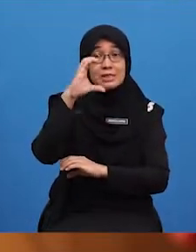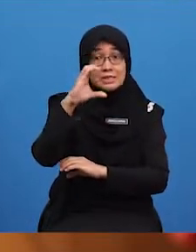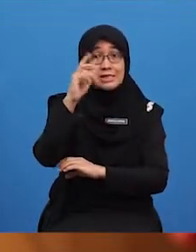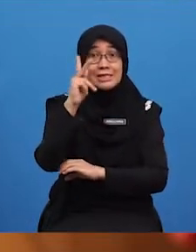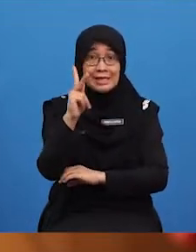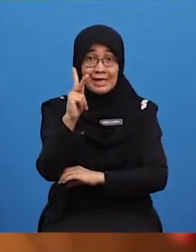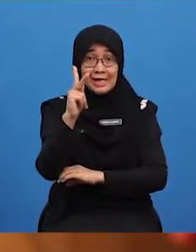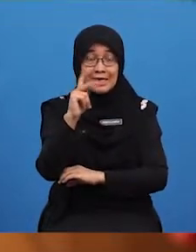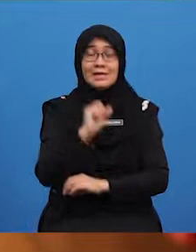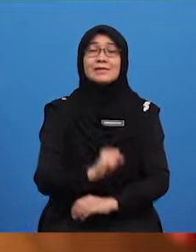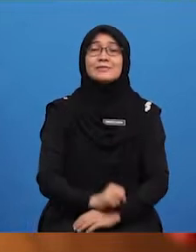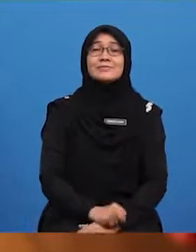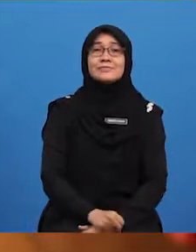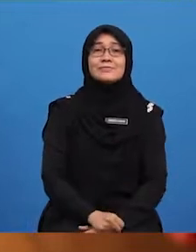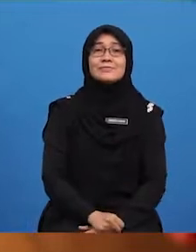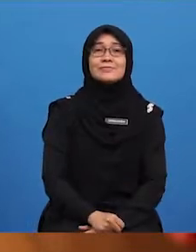it's 1 o'clock.